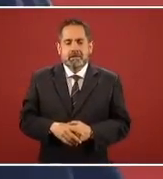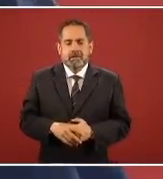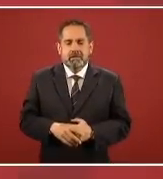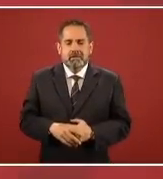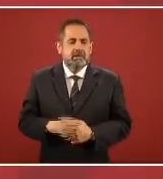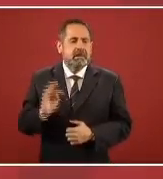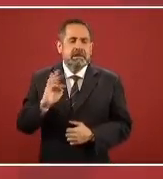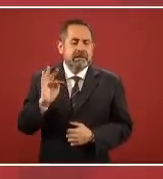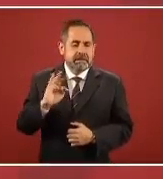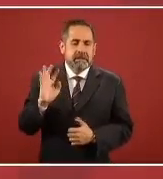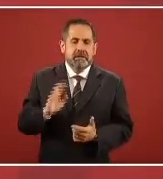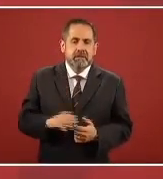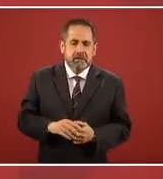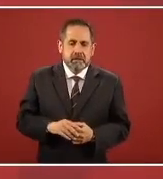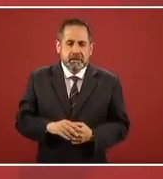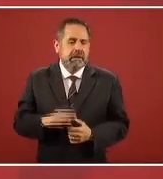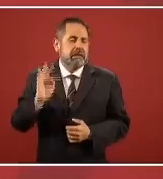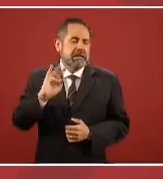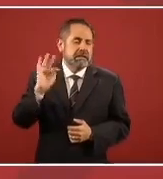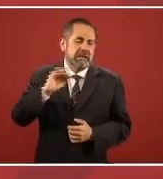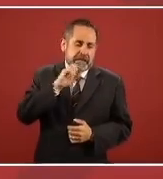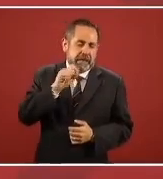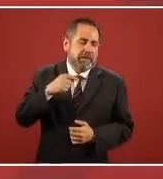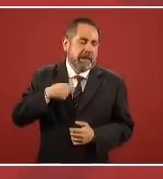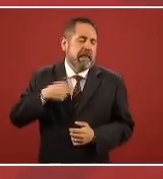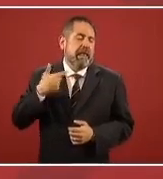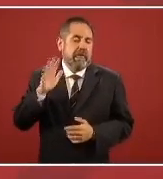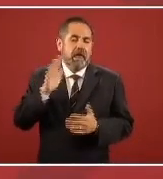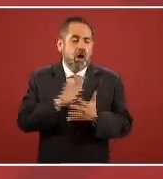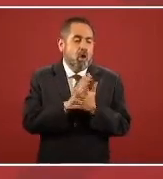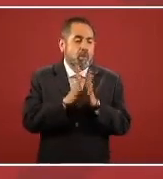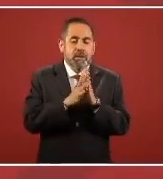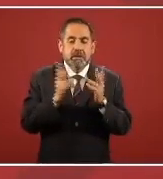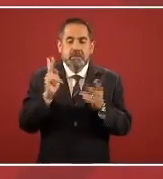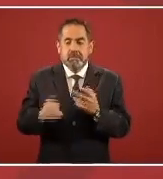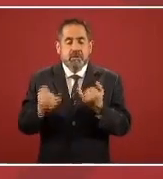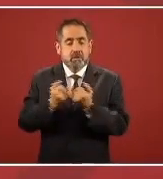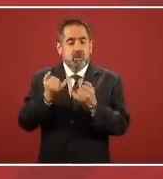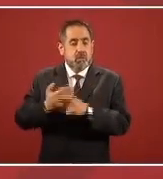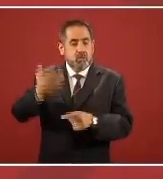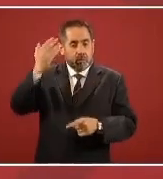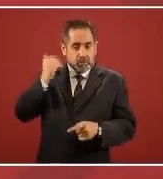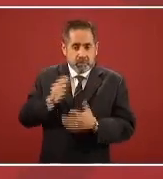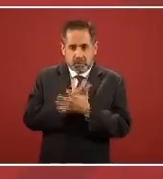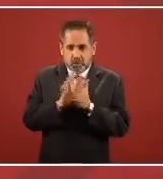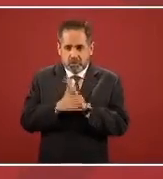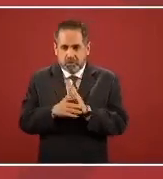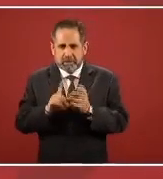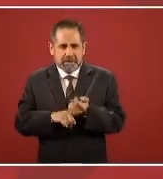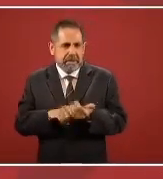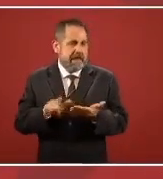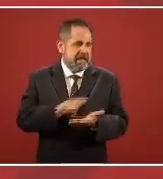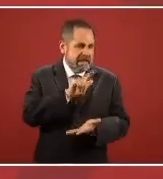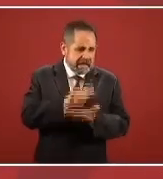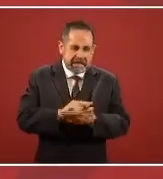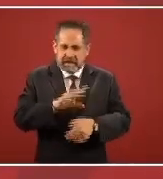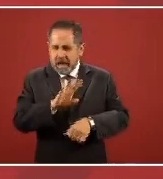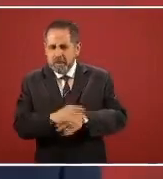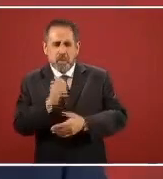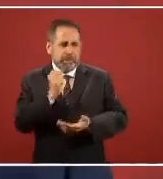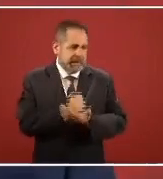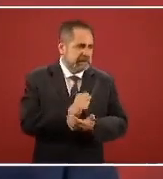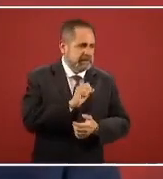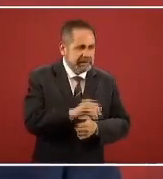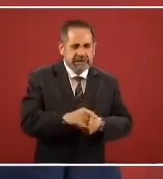actuado como cómplices. And if we had acted as complices like times before. Aprobando leyes. Approving